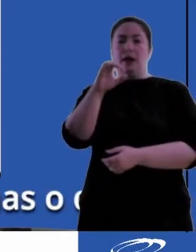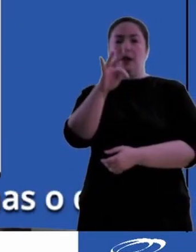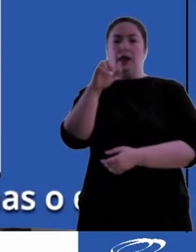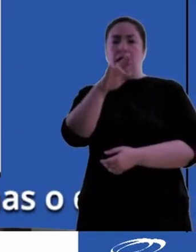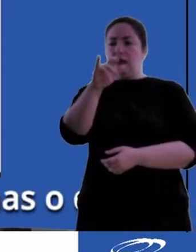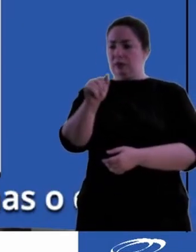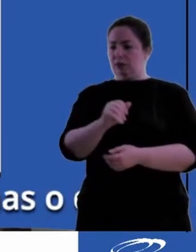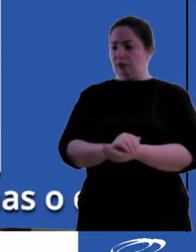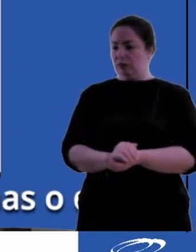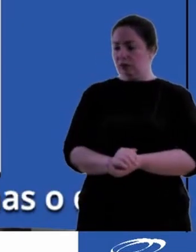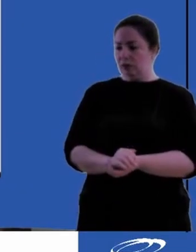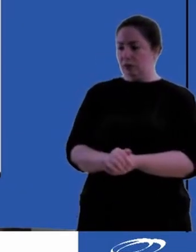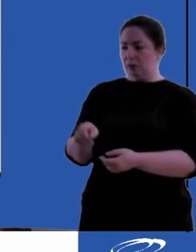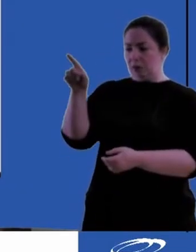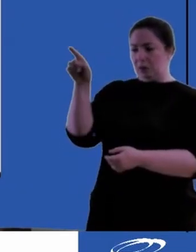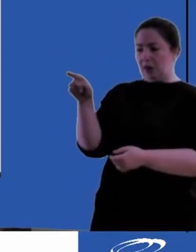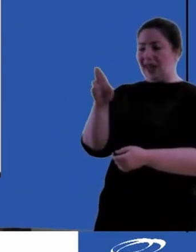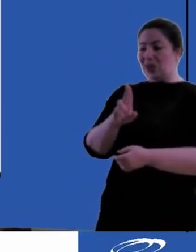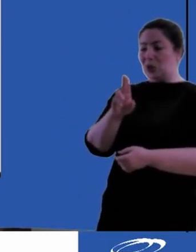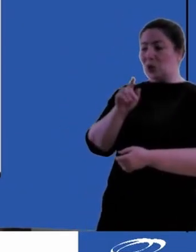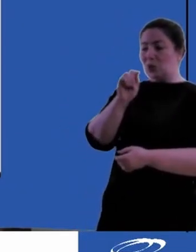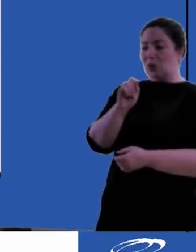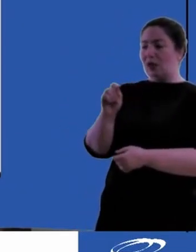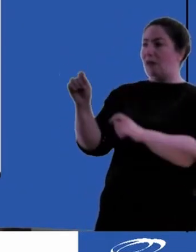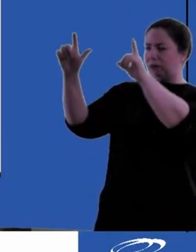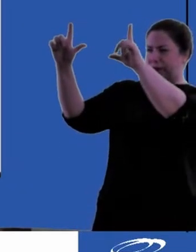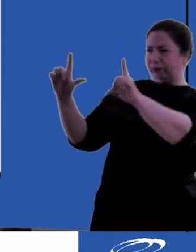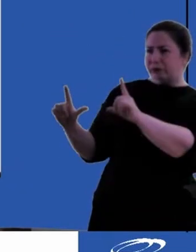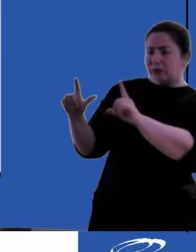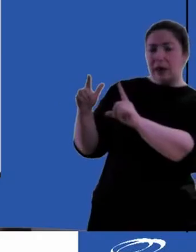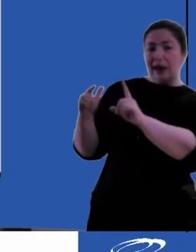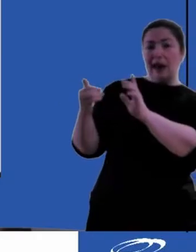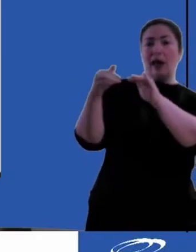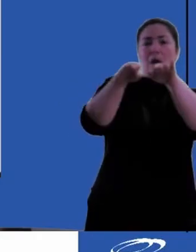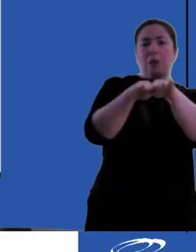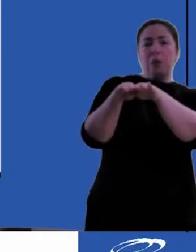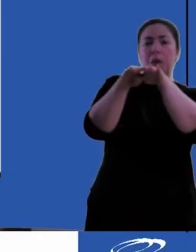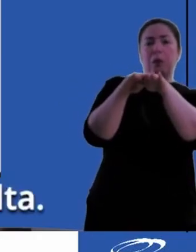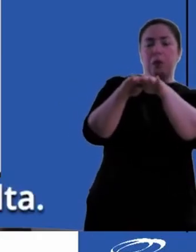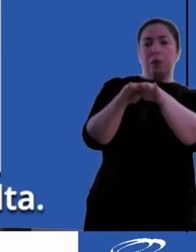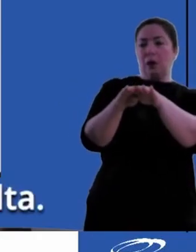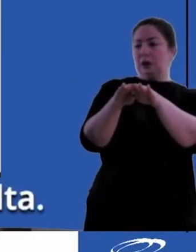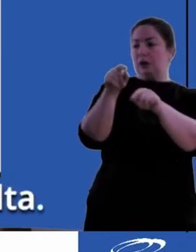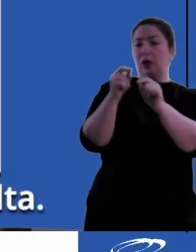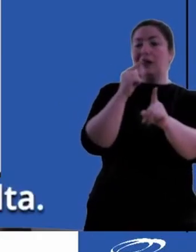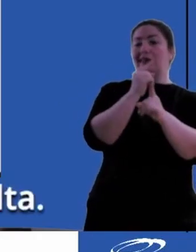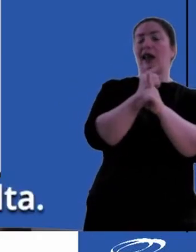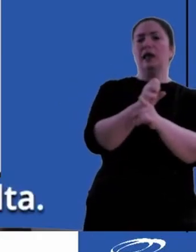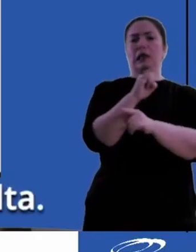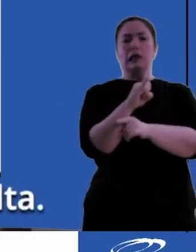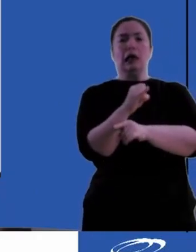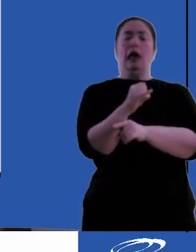we use, but what we use is shown here. And what is shown is that if you use semi-quantitative reporting, your specificity is very